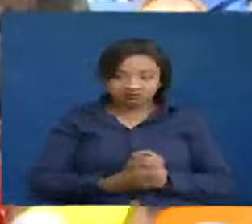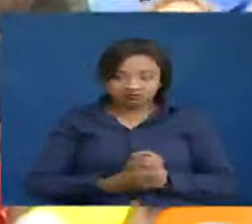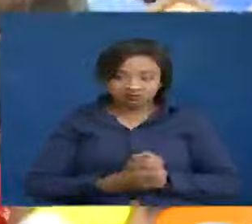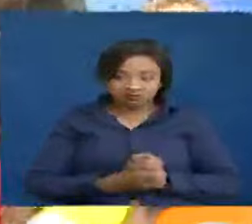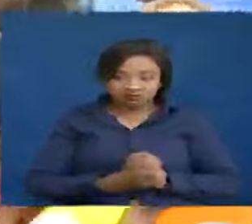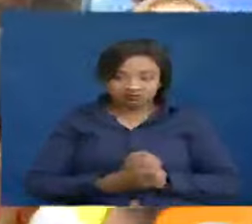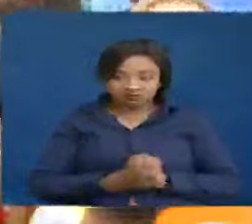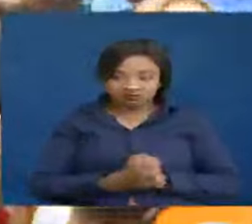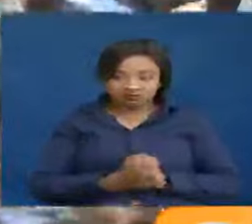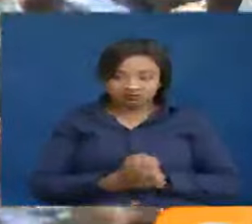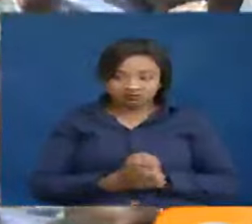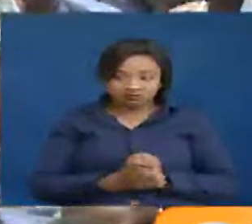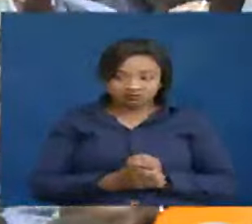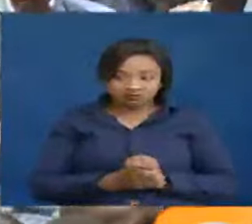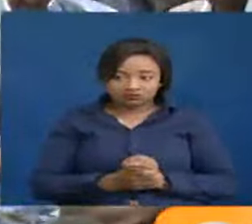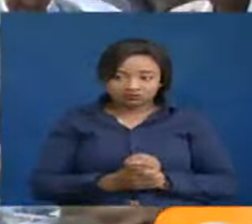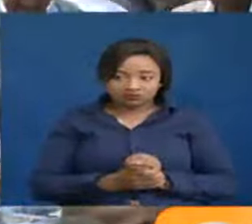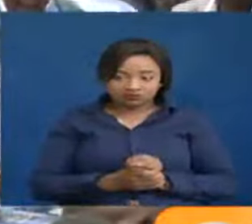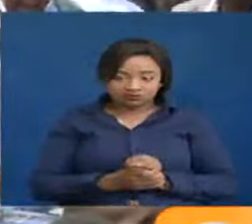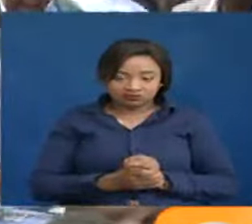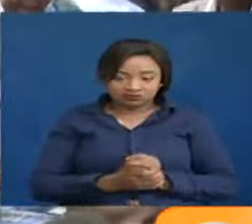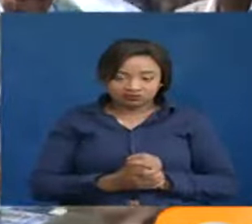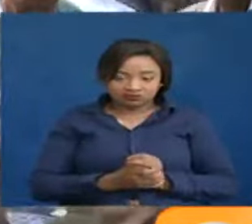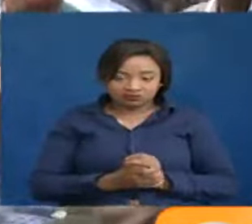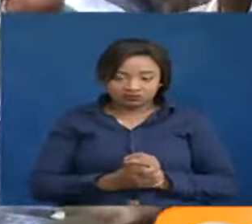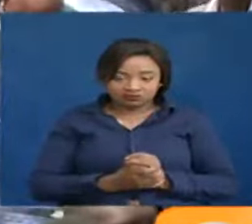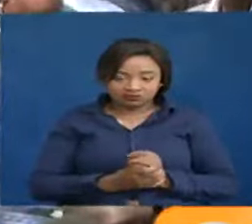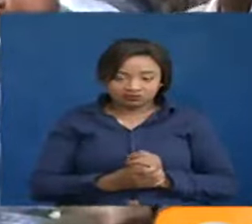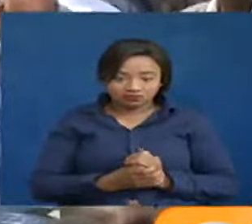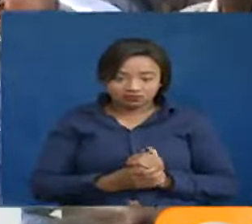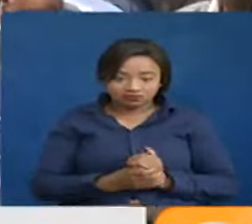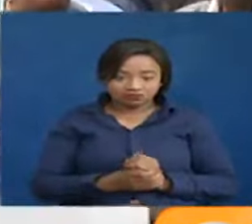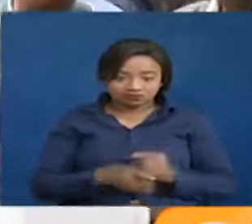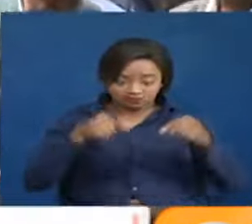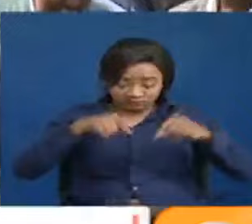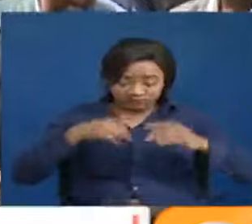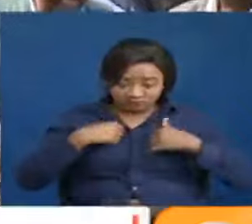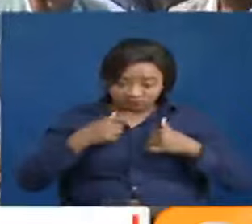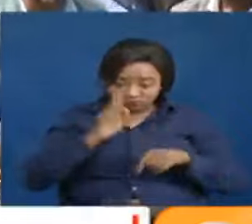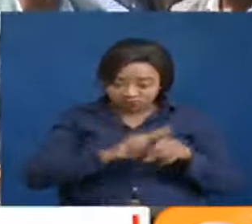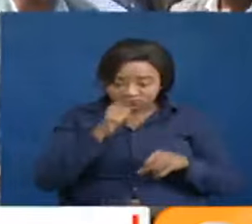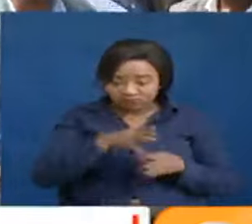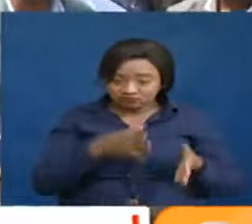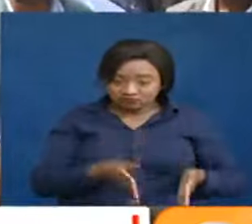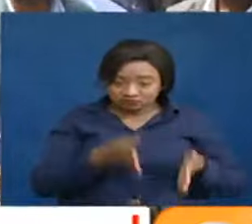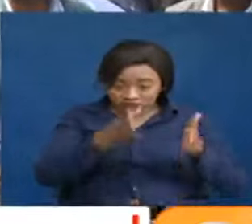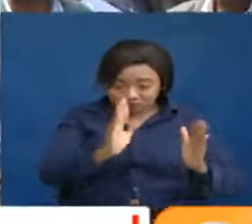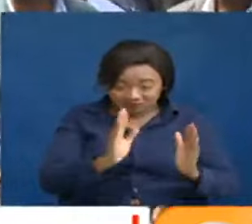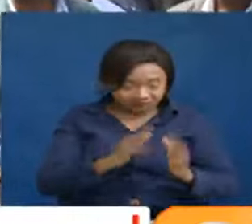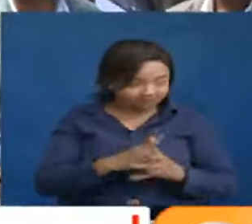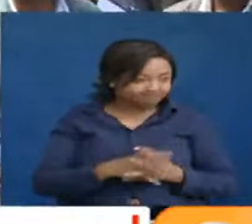Hii barabara yenu hii. Na nimetembelea hiyo barabara leo. Hey.